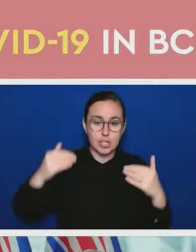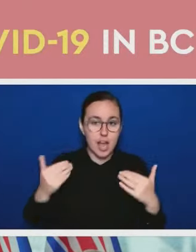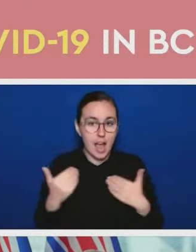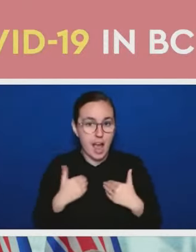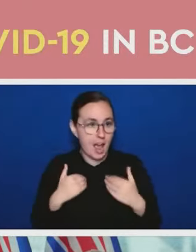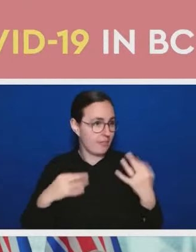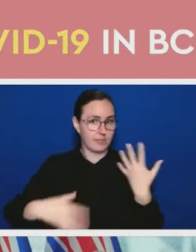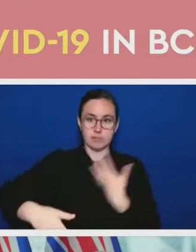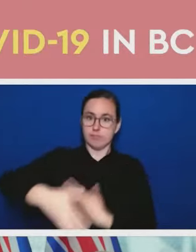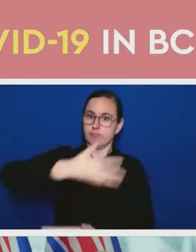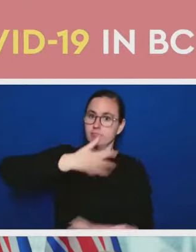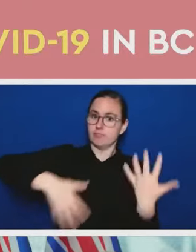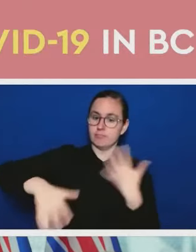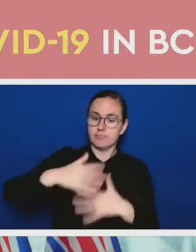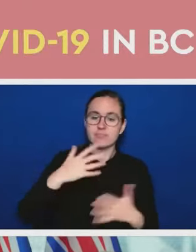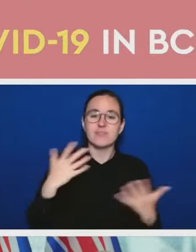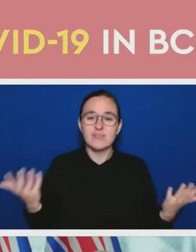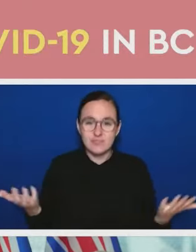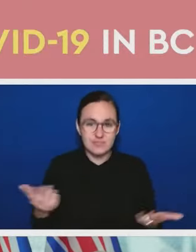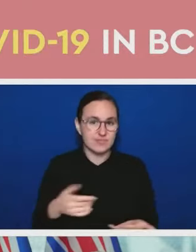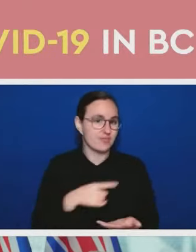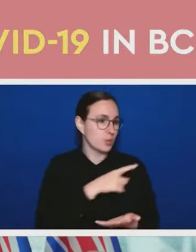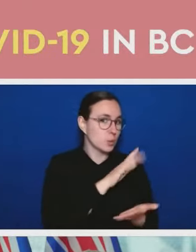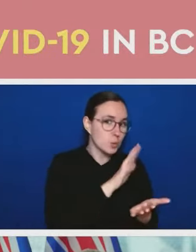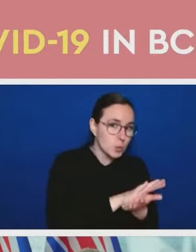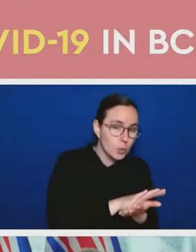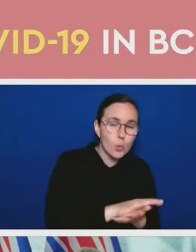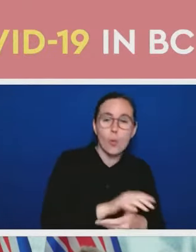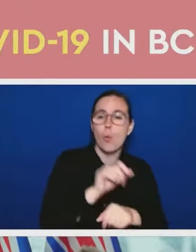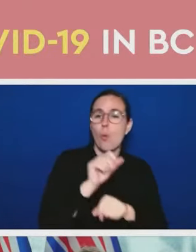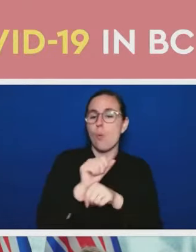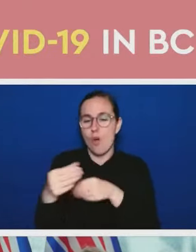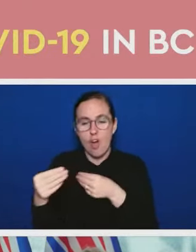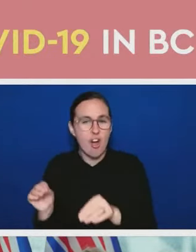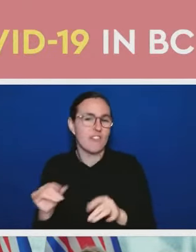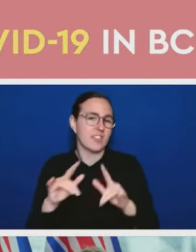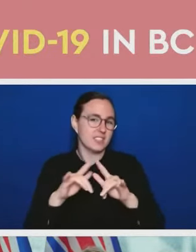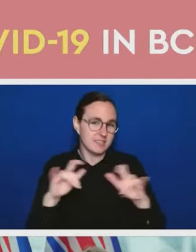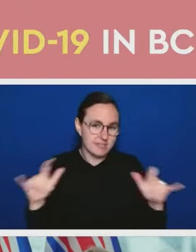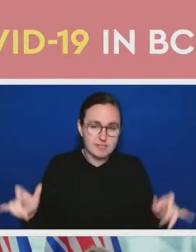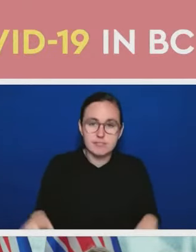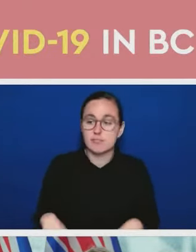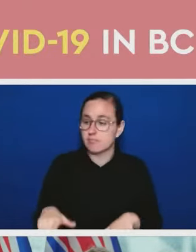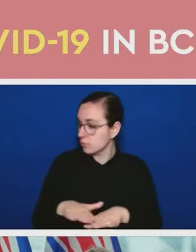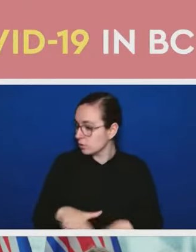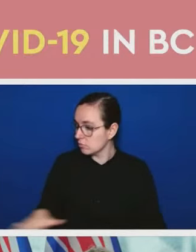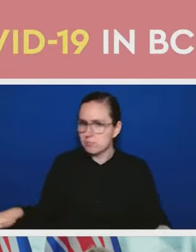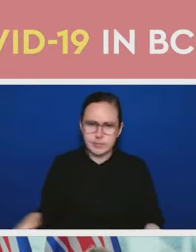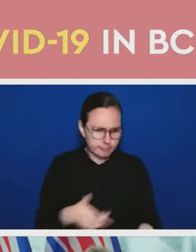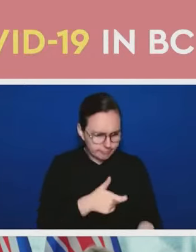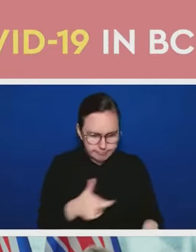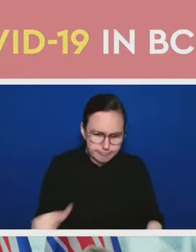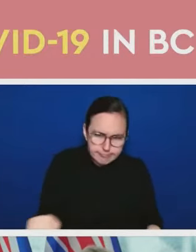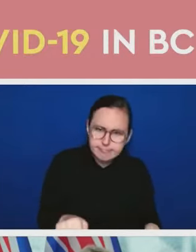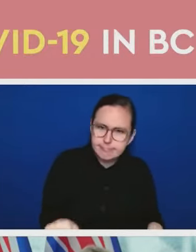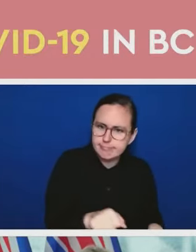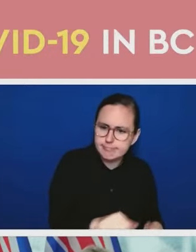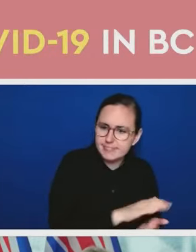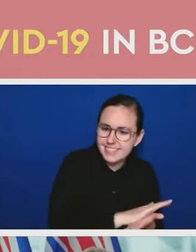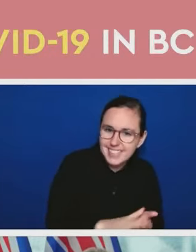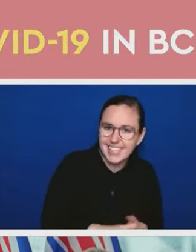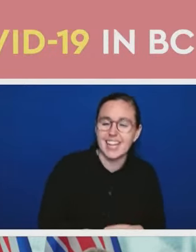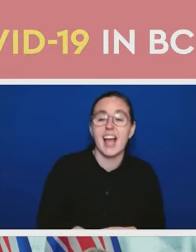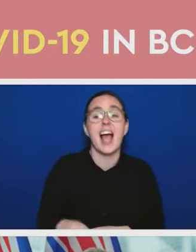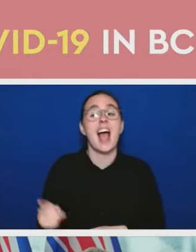and workplaces. We can look at clean surfaces. We can look at using at-home tests to help us